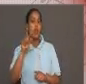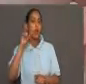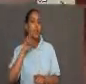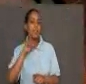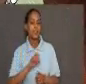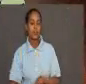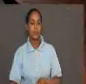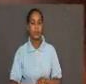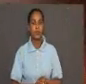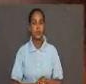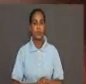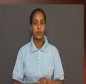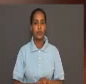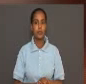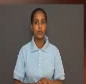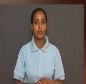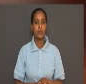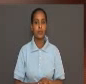thermoplastics.